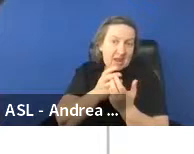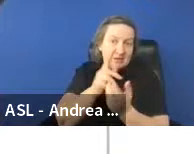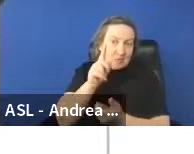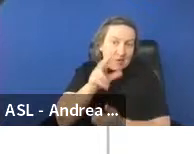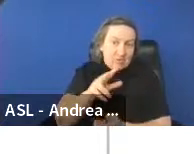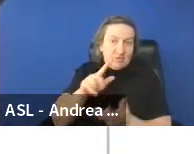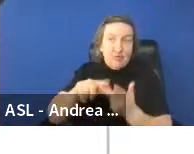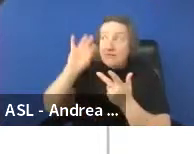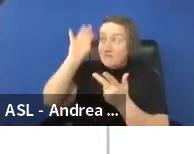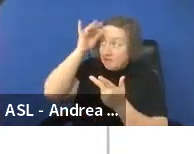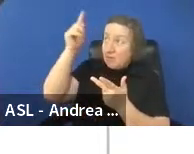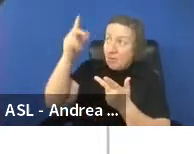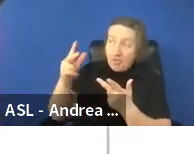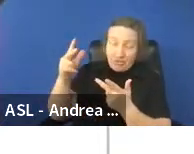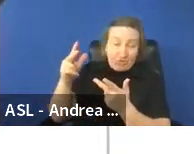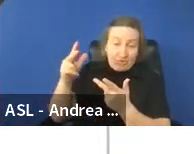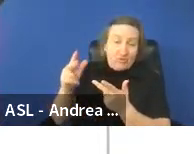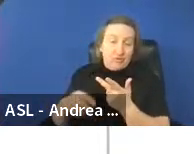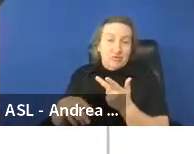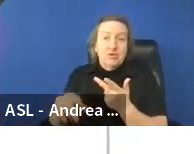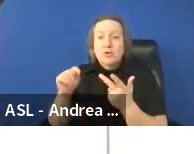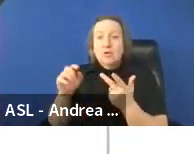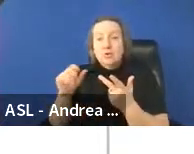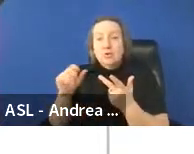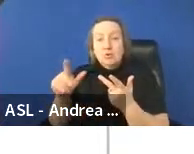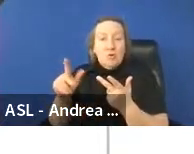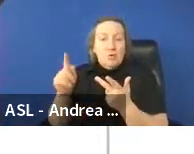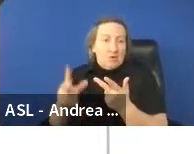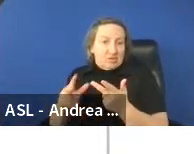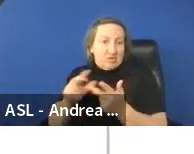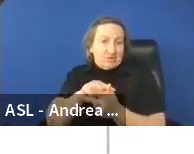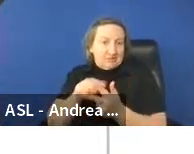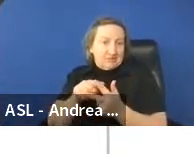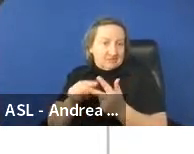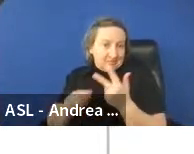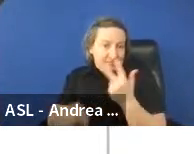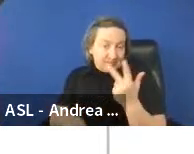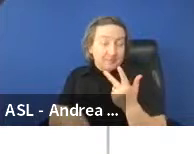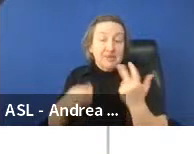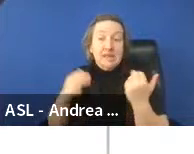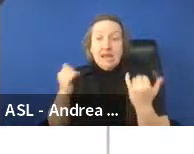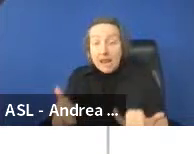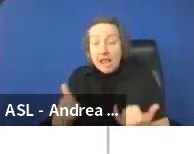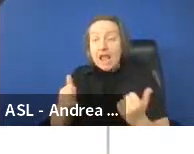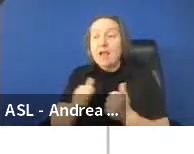1/3, and tolling would be 1/3. But now with the